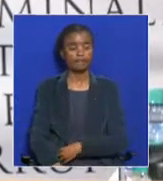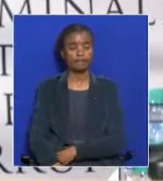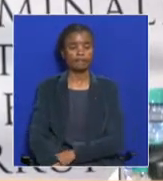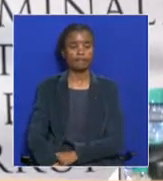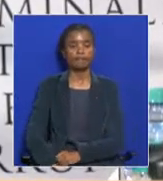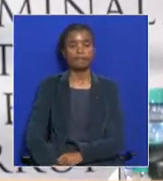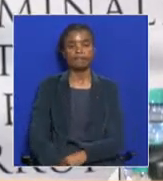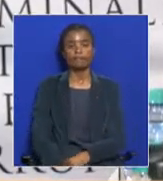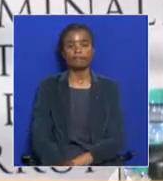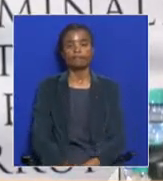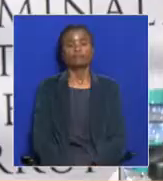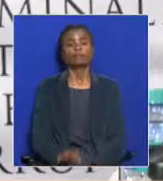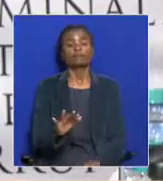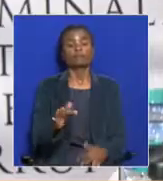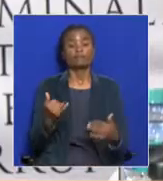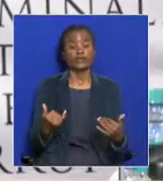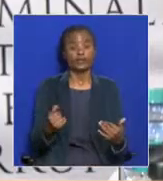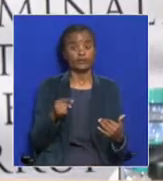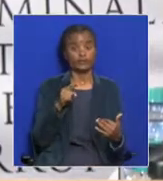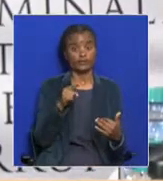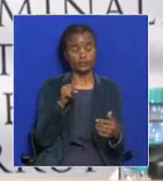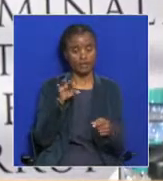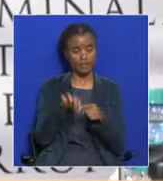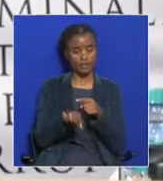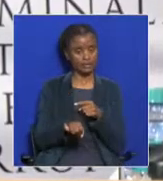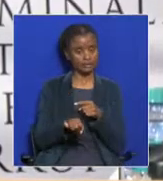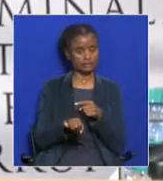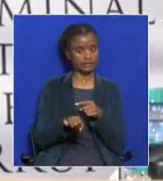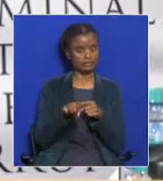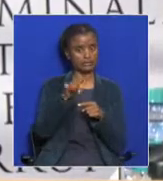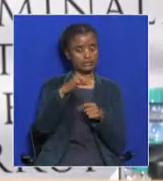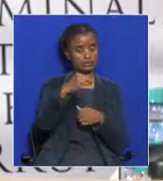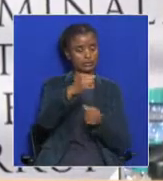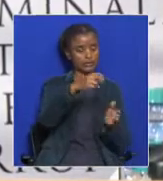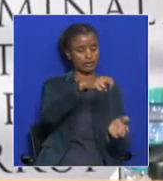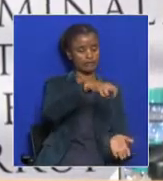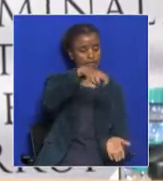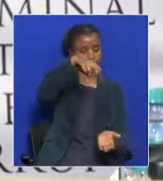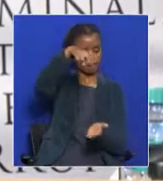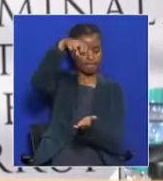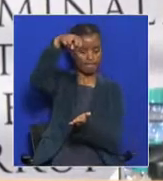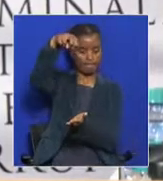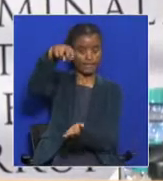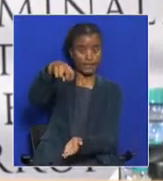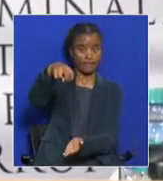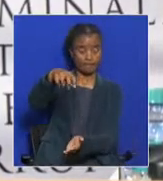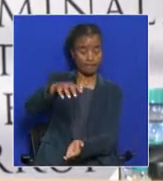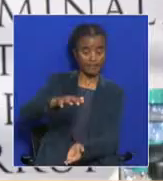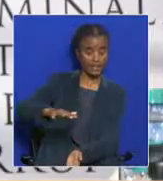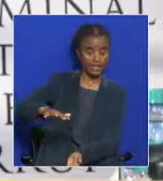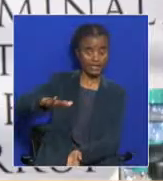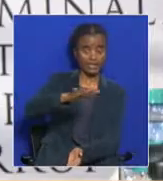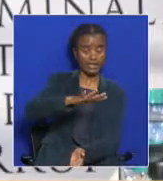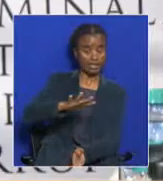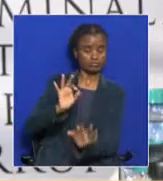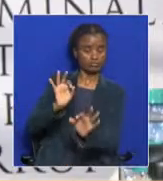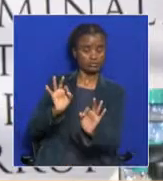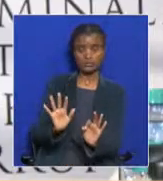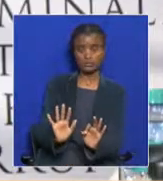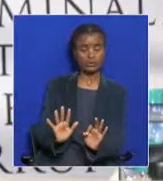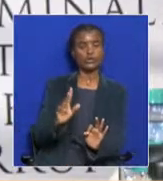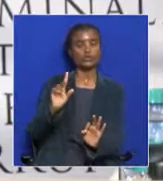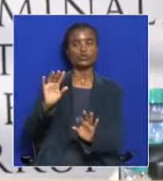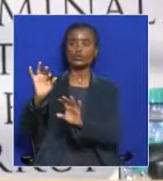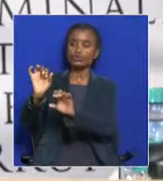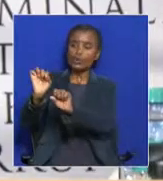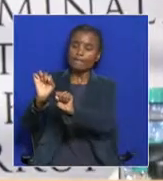that they are lowering the container at a place other than the designated area, why didn't you stop them and instruct them to take